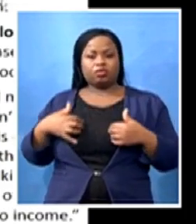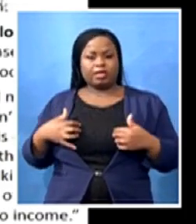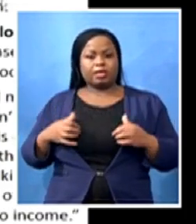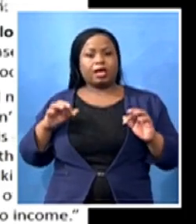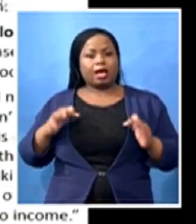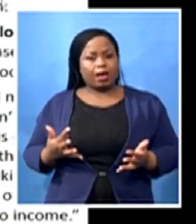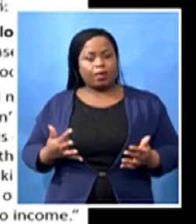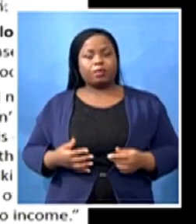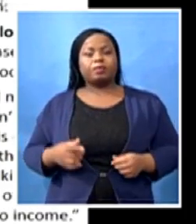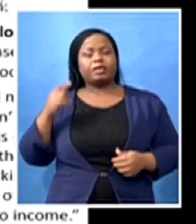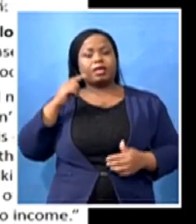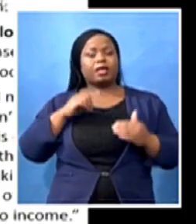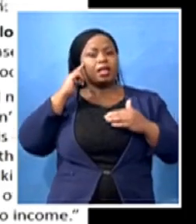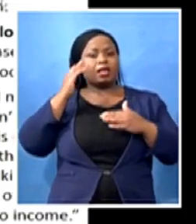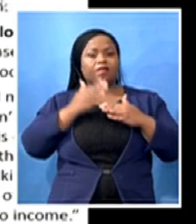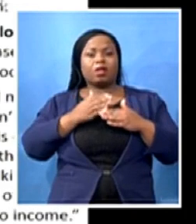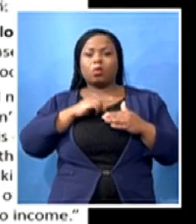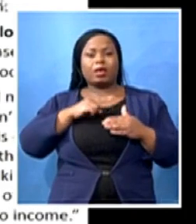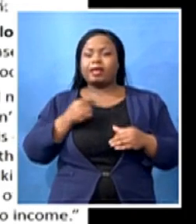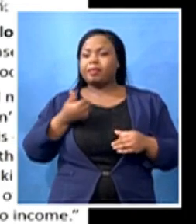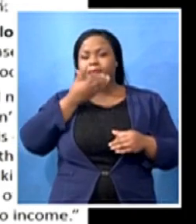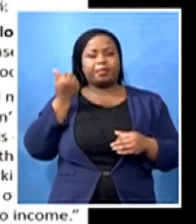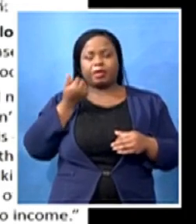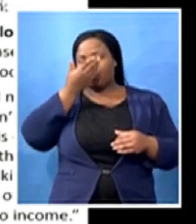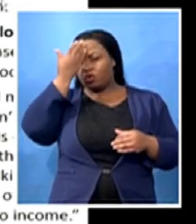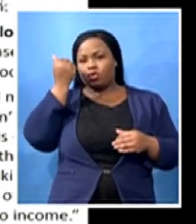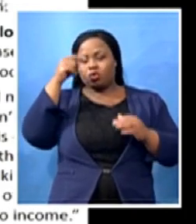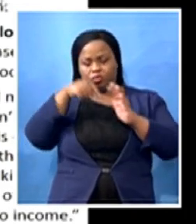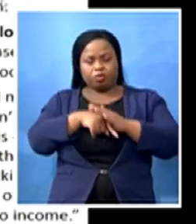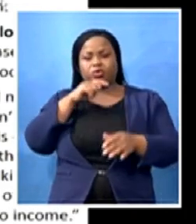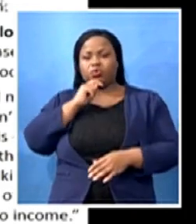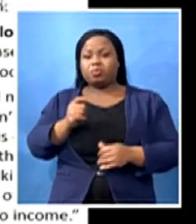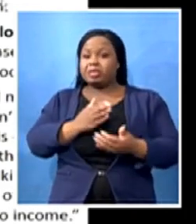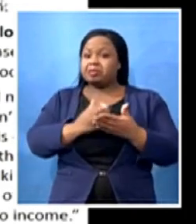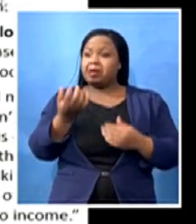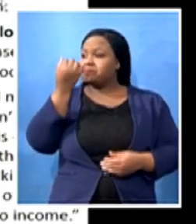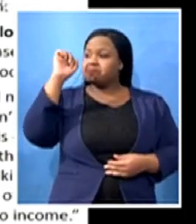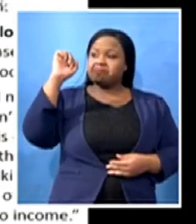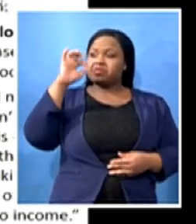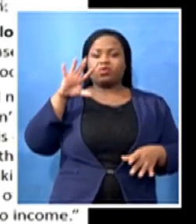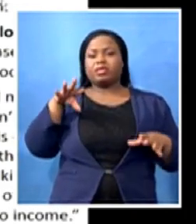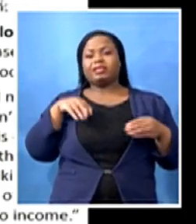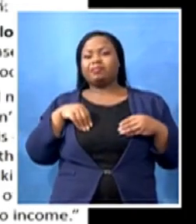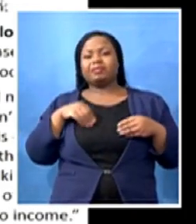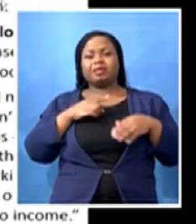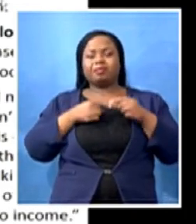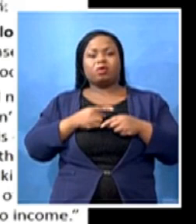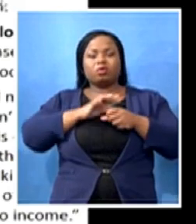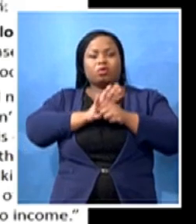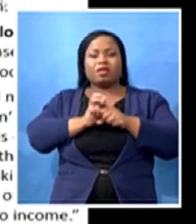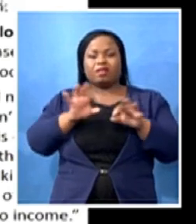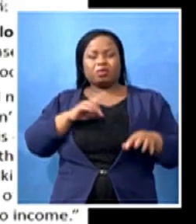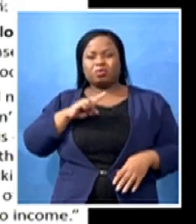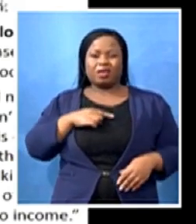as well as COVID-19 denialism. That is the feeling that the threat of coronavirus has been